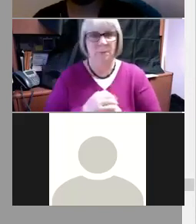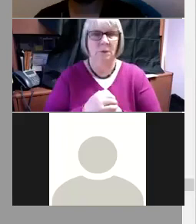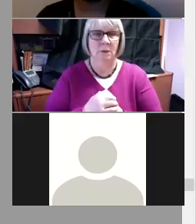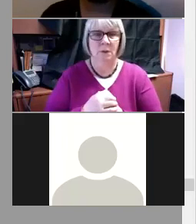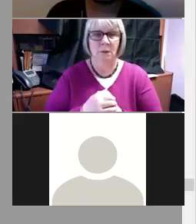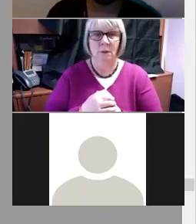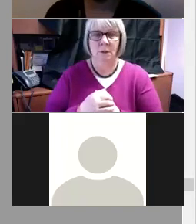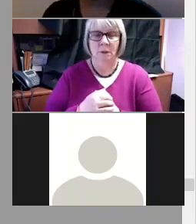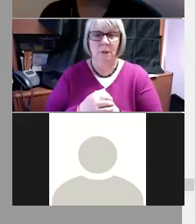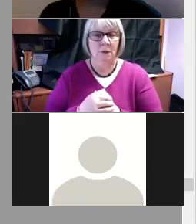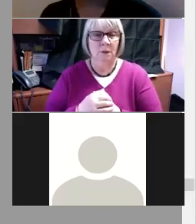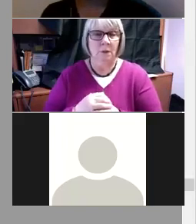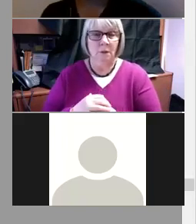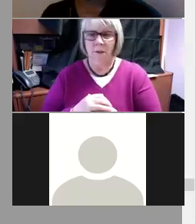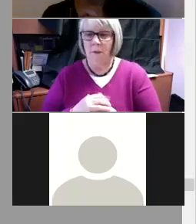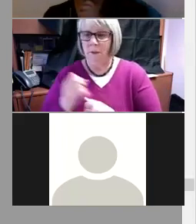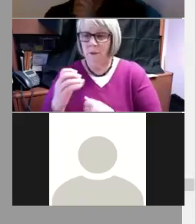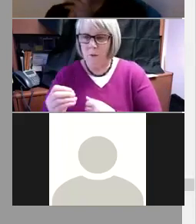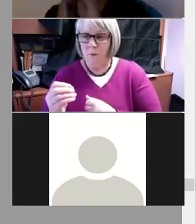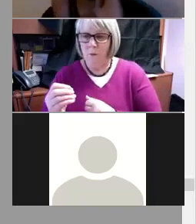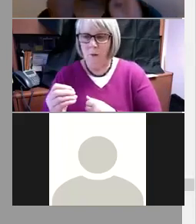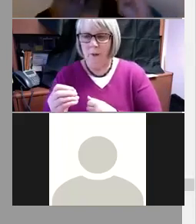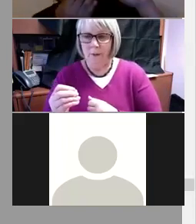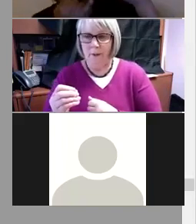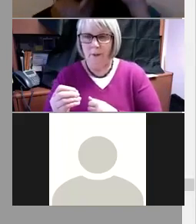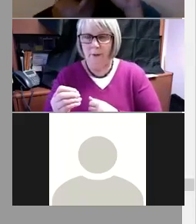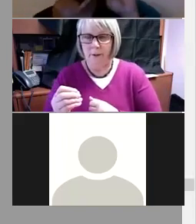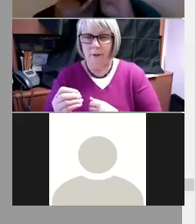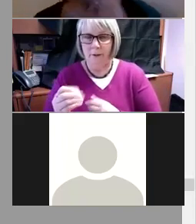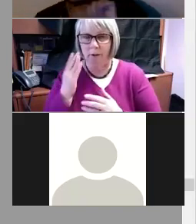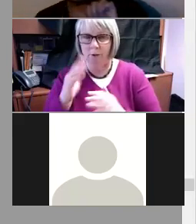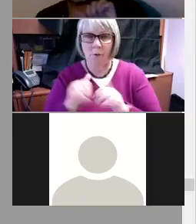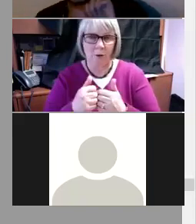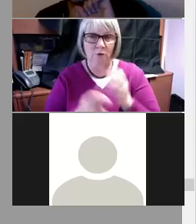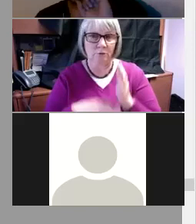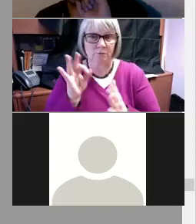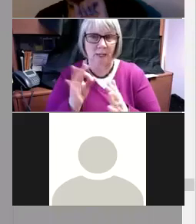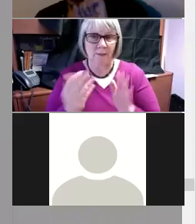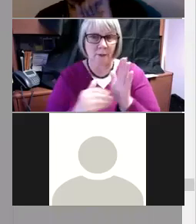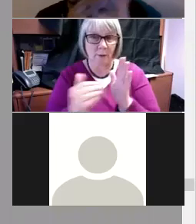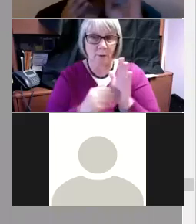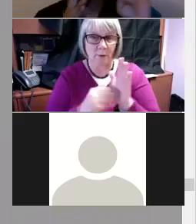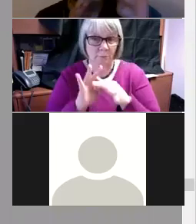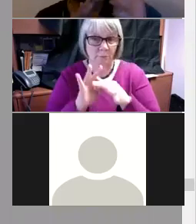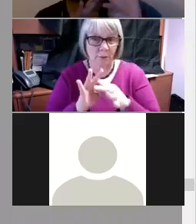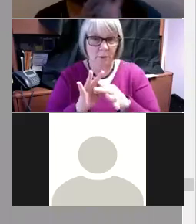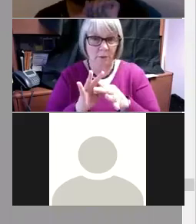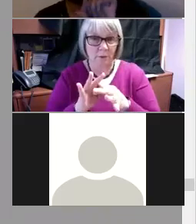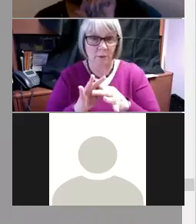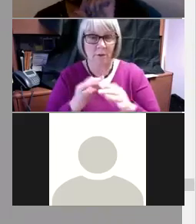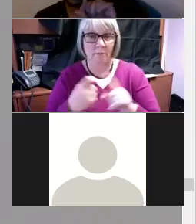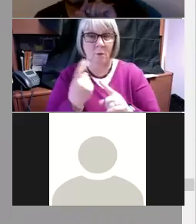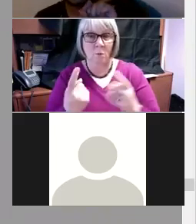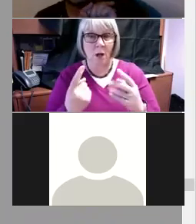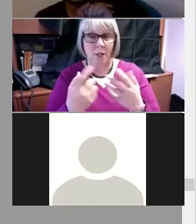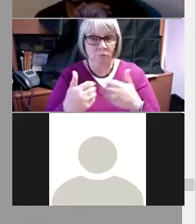Okay. So we know how to find out the recurrence relations for merge sort. We know how